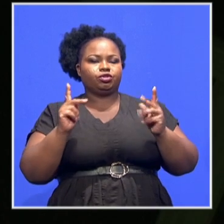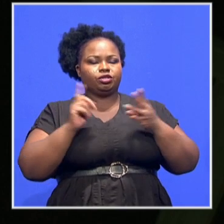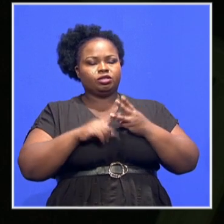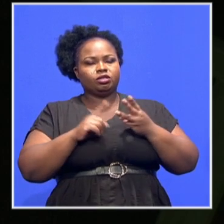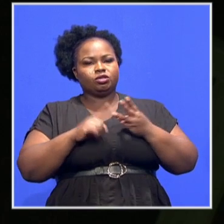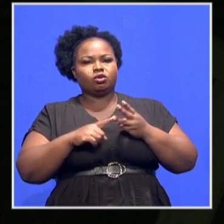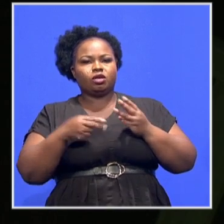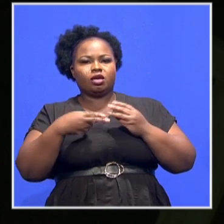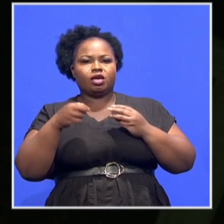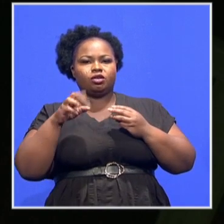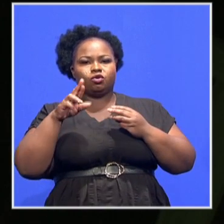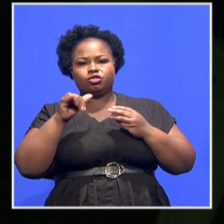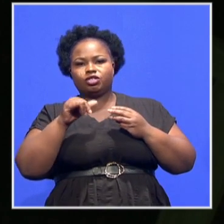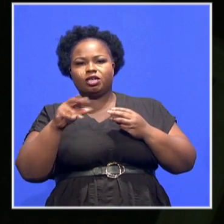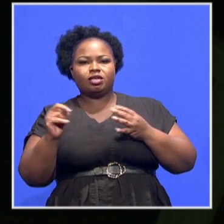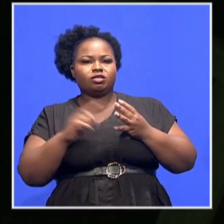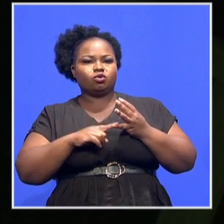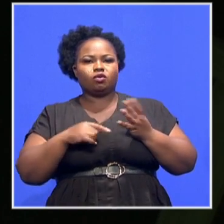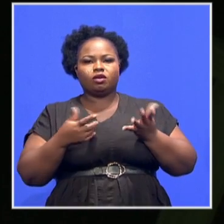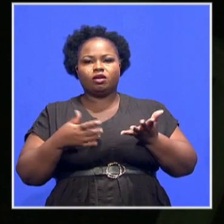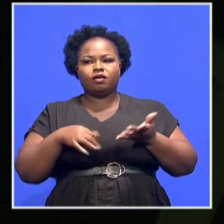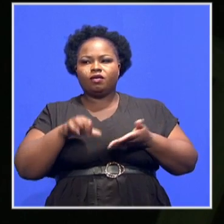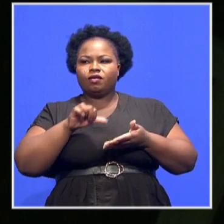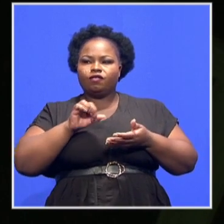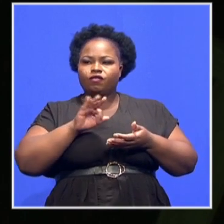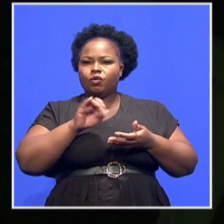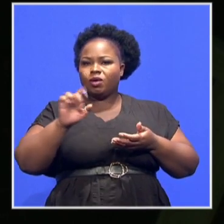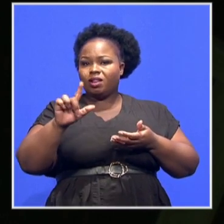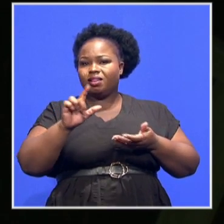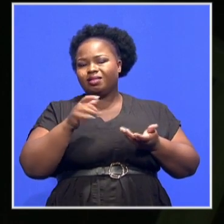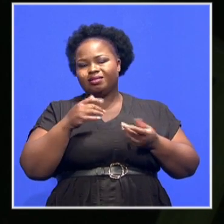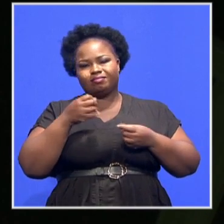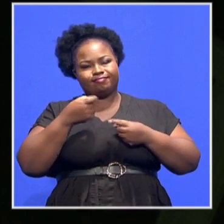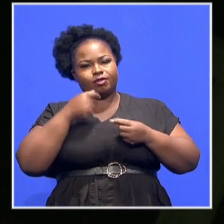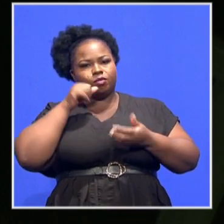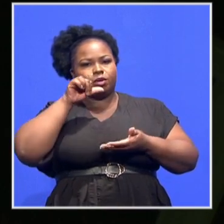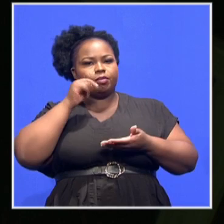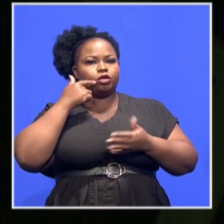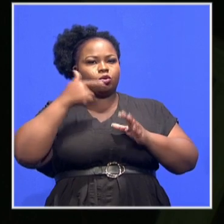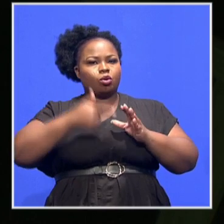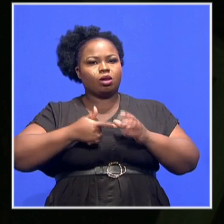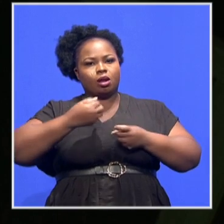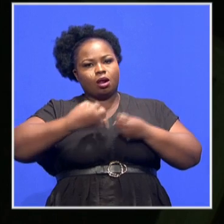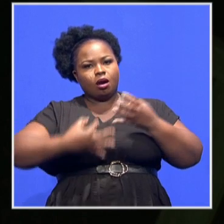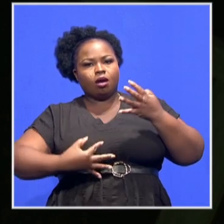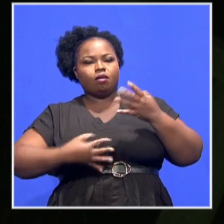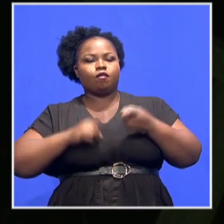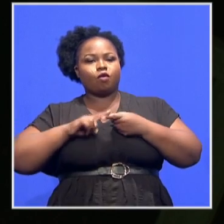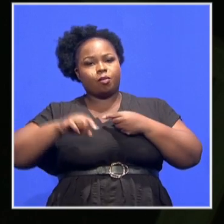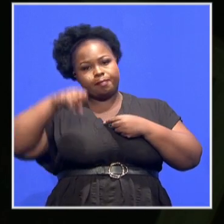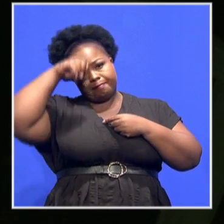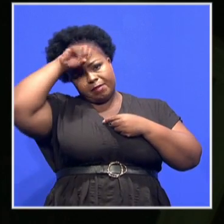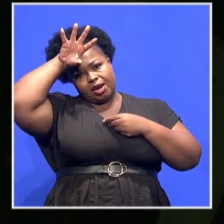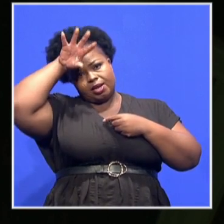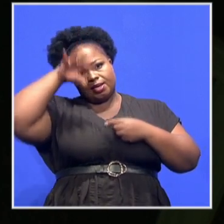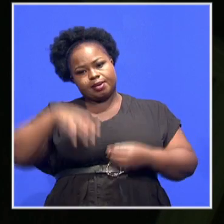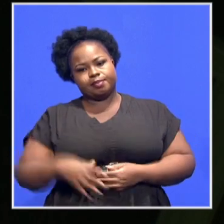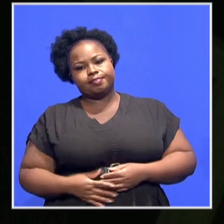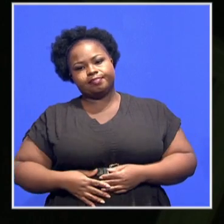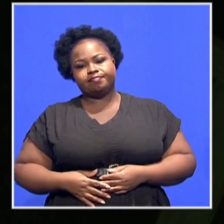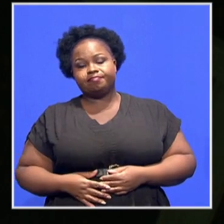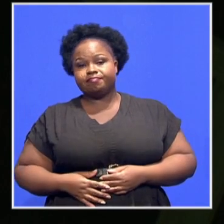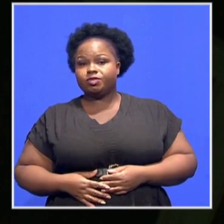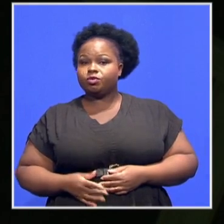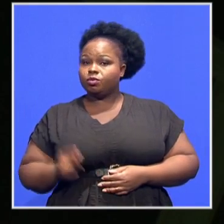hydrogen economy, fuel cells, and all of these come from mining. So you are